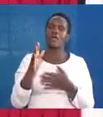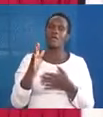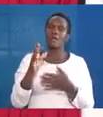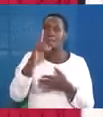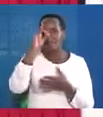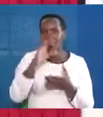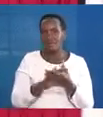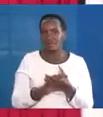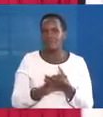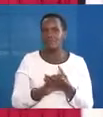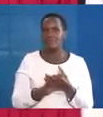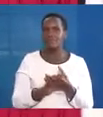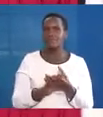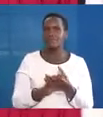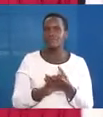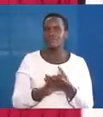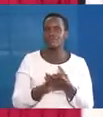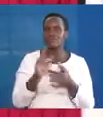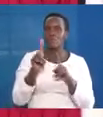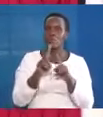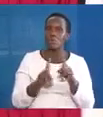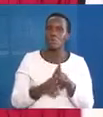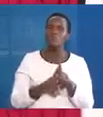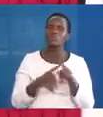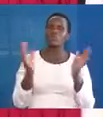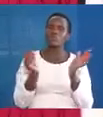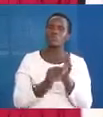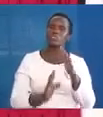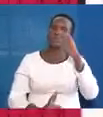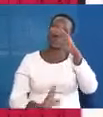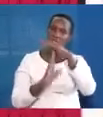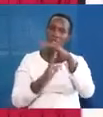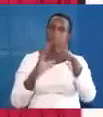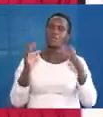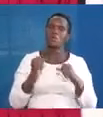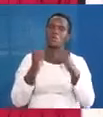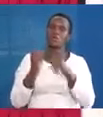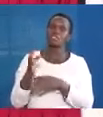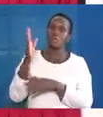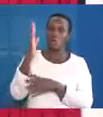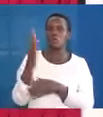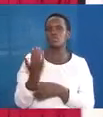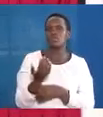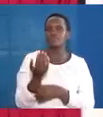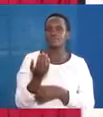constitution, asserting the supremacy of the Almighty God in shaping the destiny